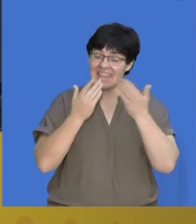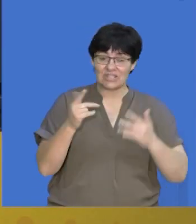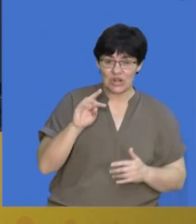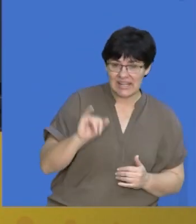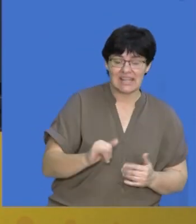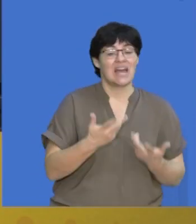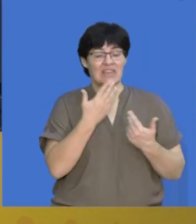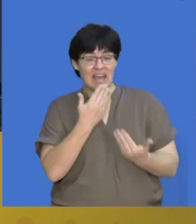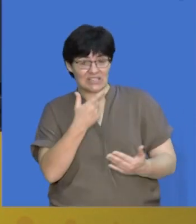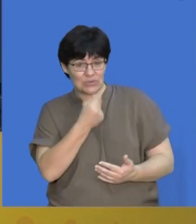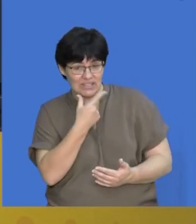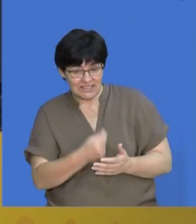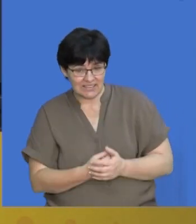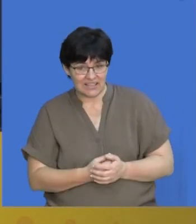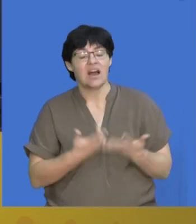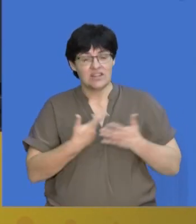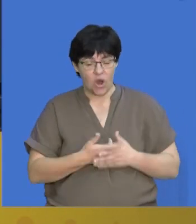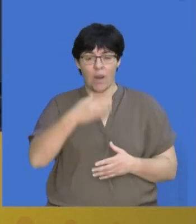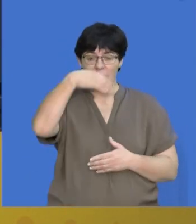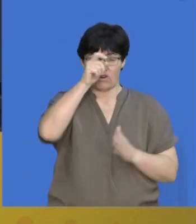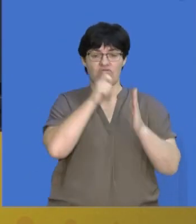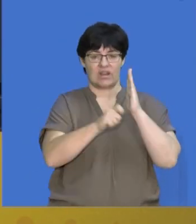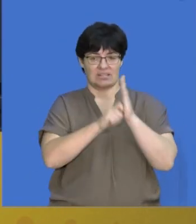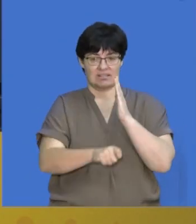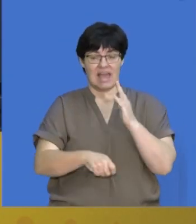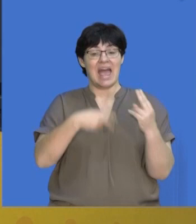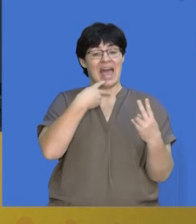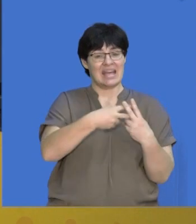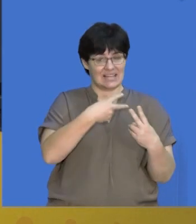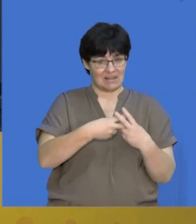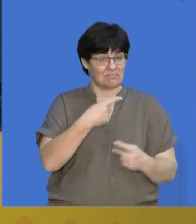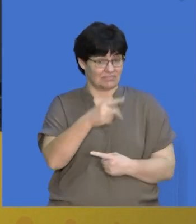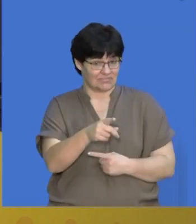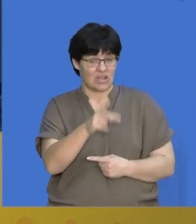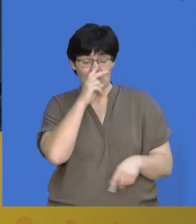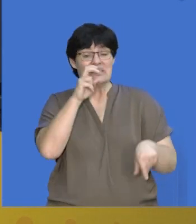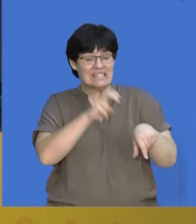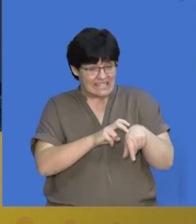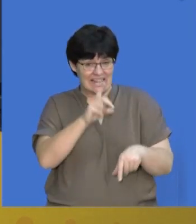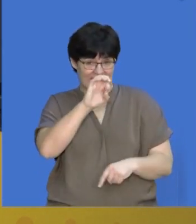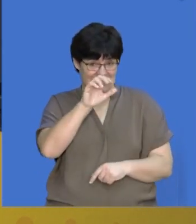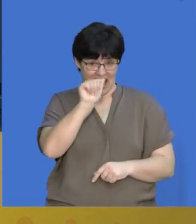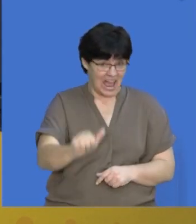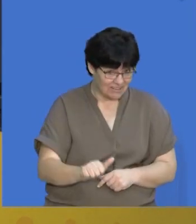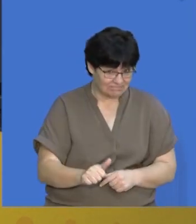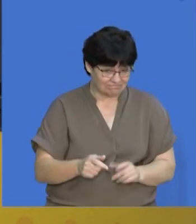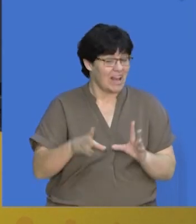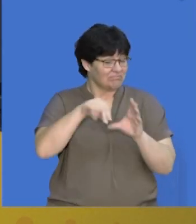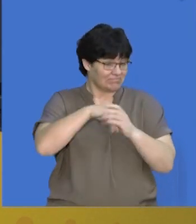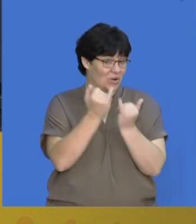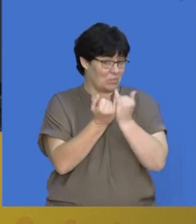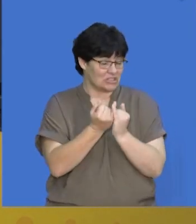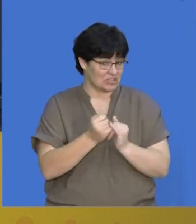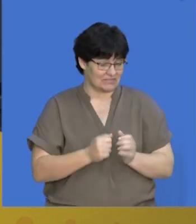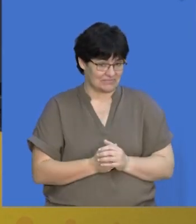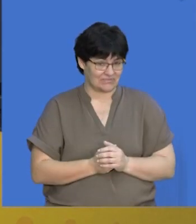Thanks, Nicolene. Guys, paragraph writing, but hashtags plays. You need that data, don't you? So, looking